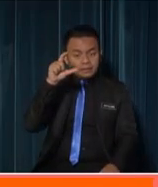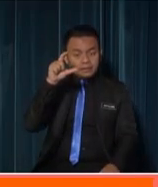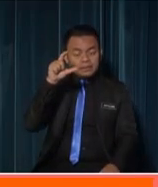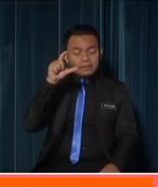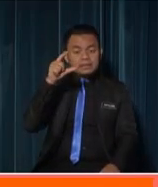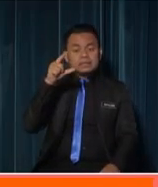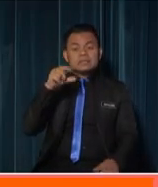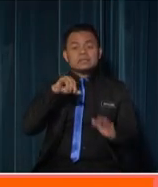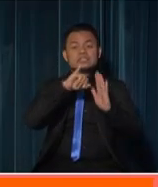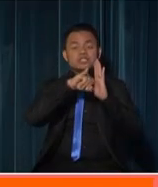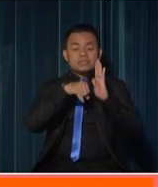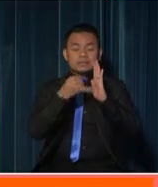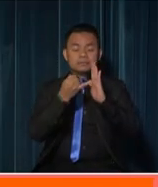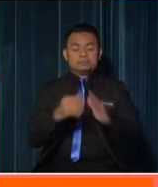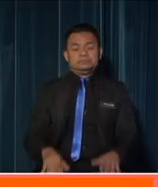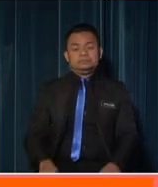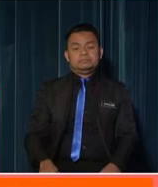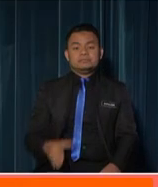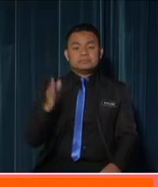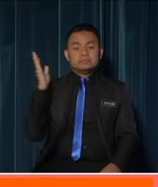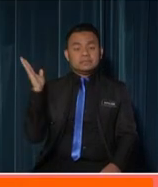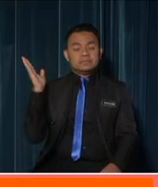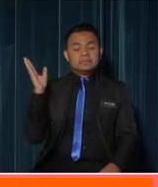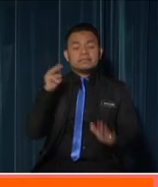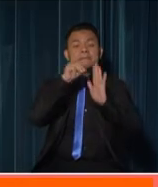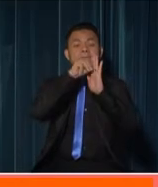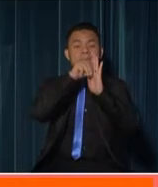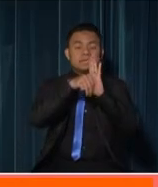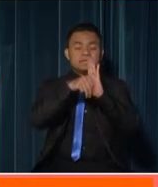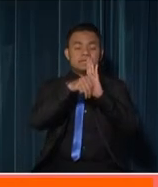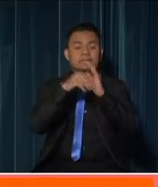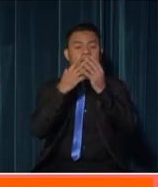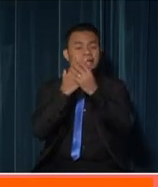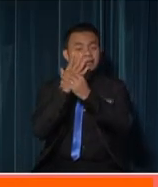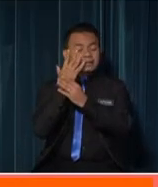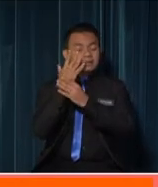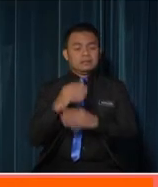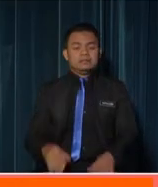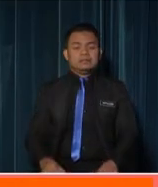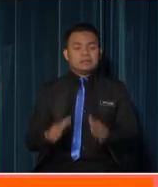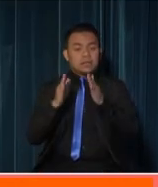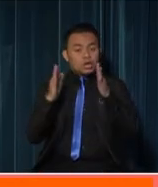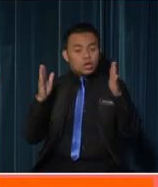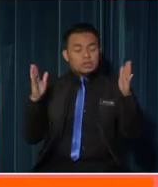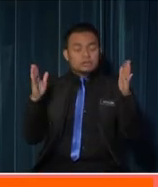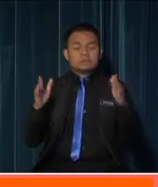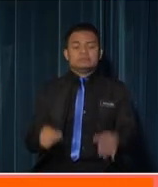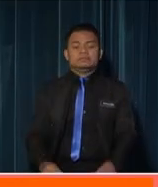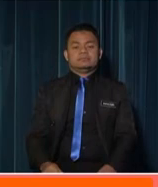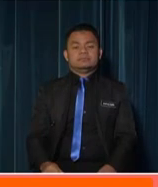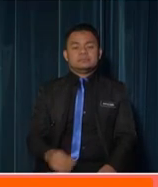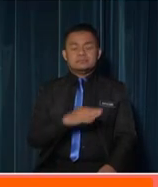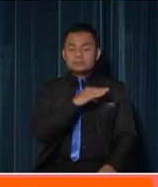This is a minute hand. The minute hand is longer than